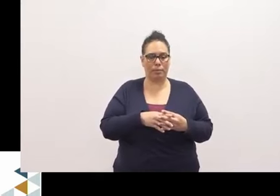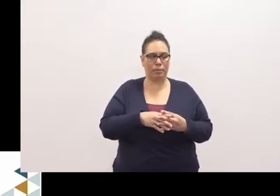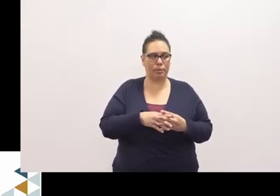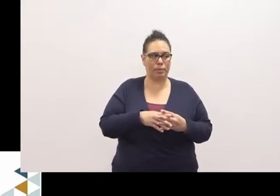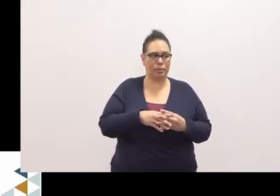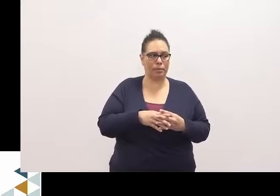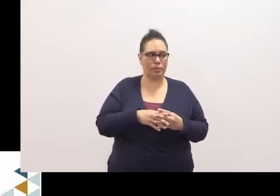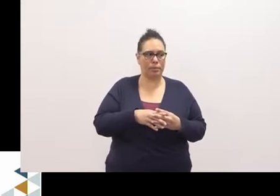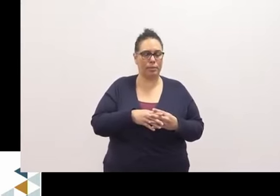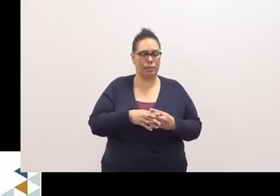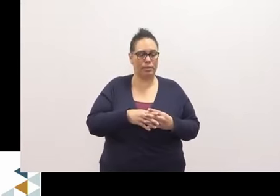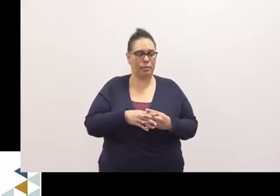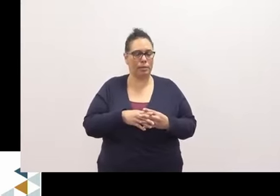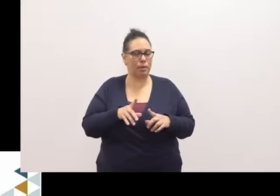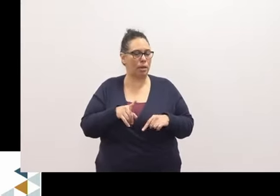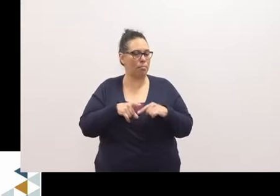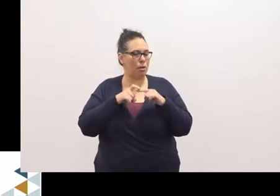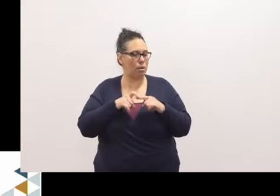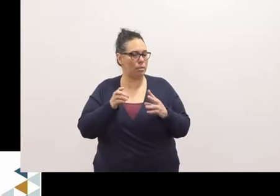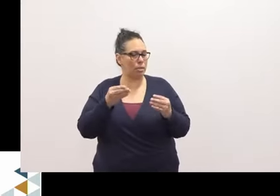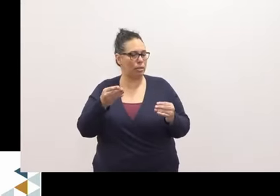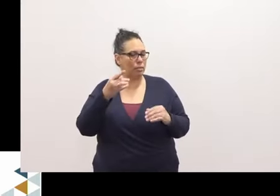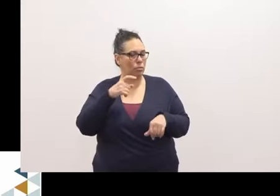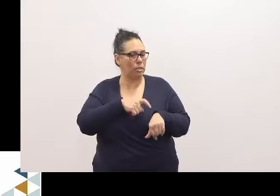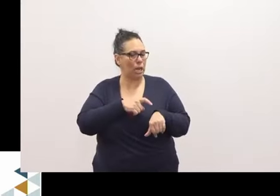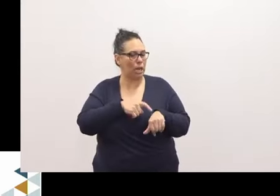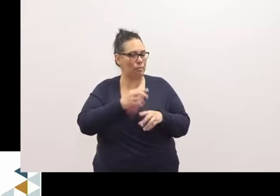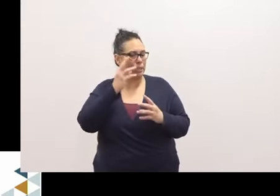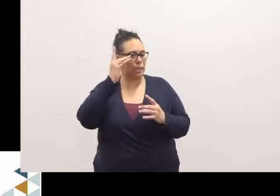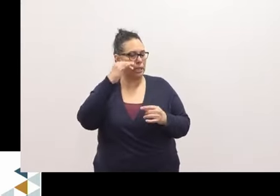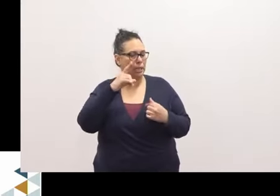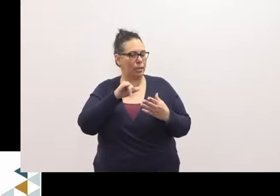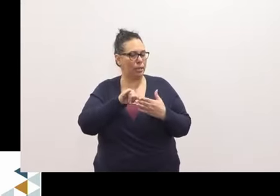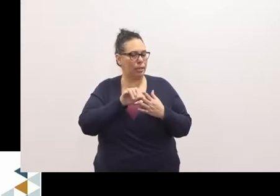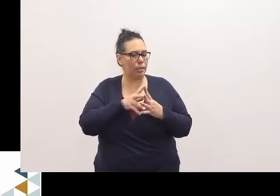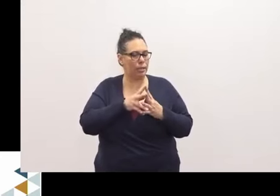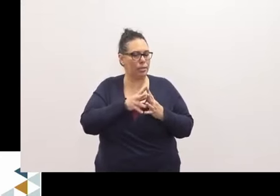I'm going to pause there to give you some time to just kind of think about that.